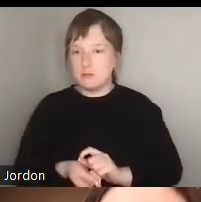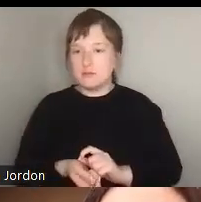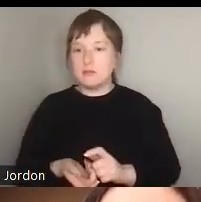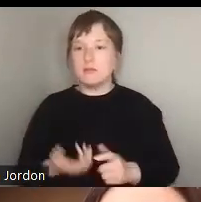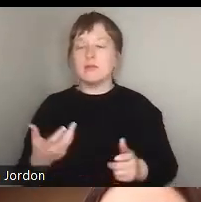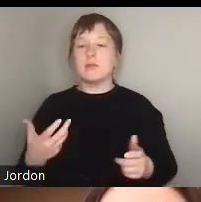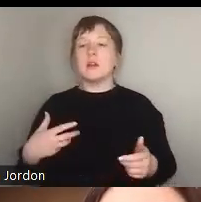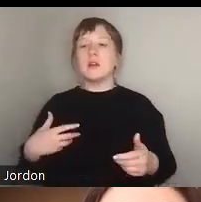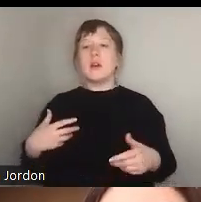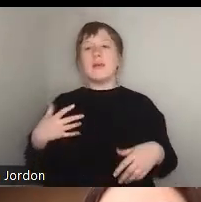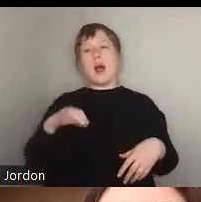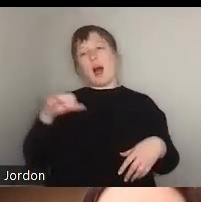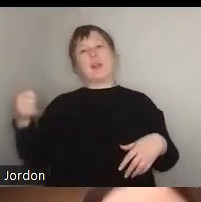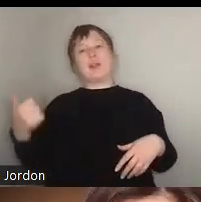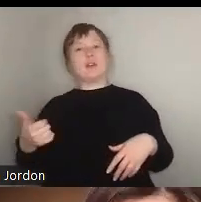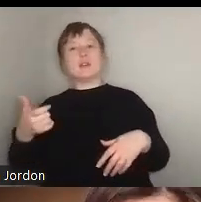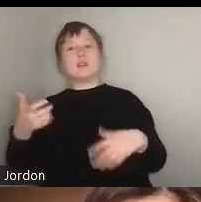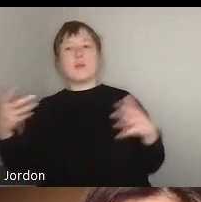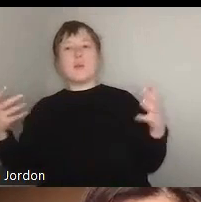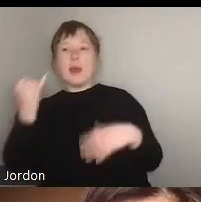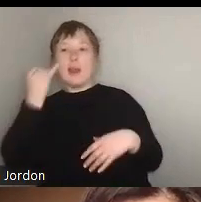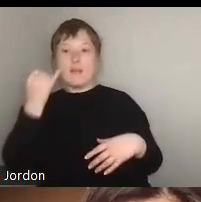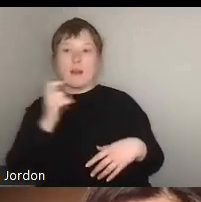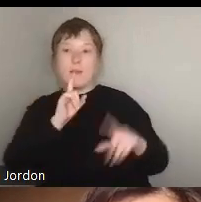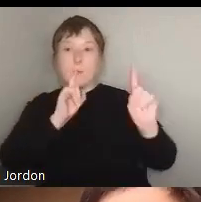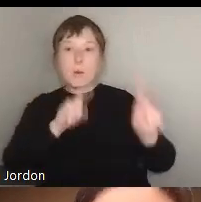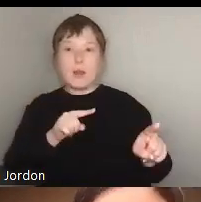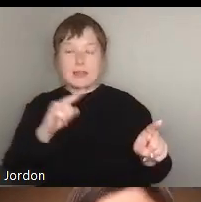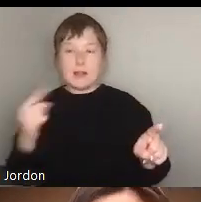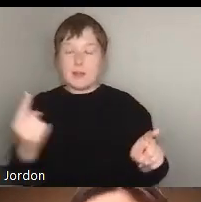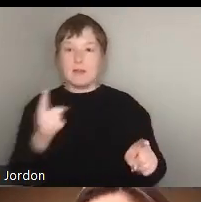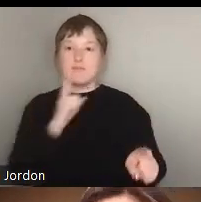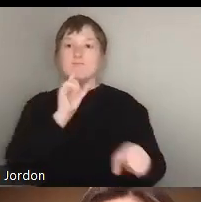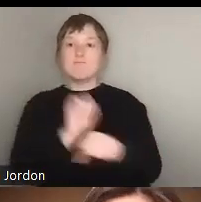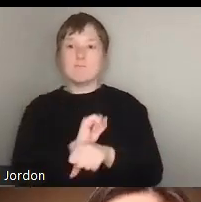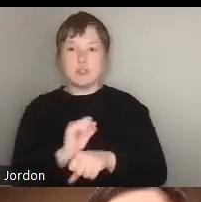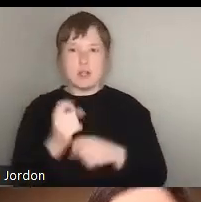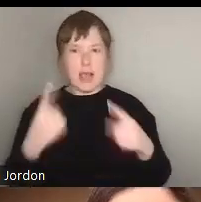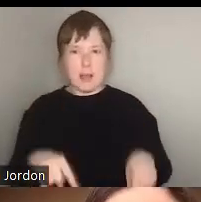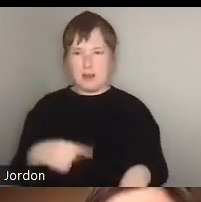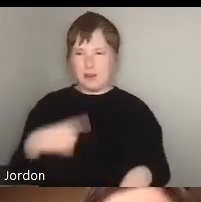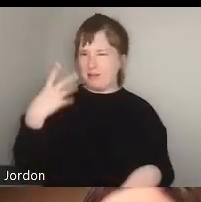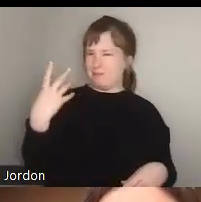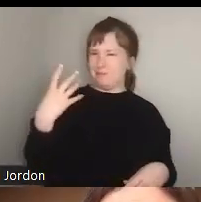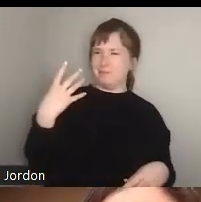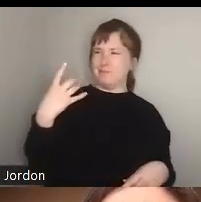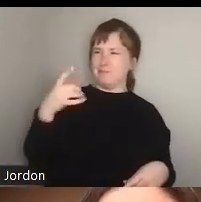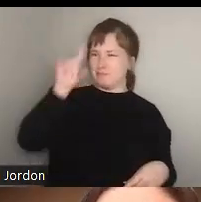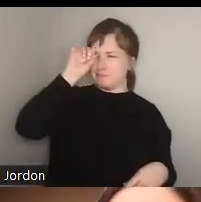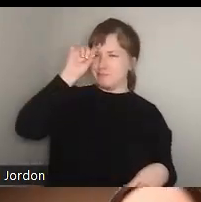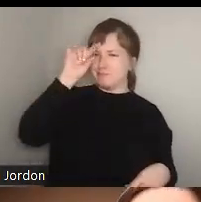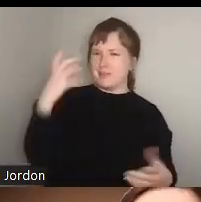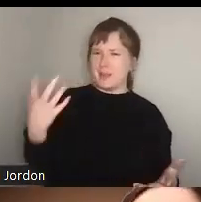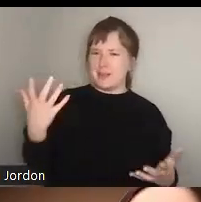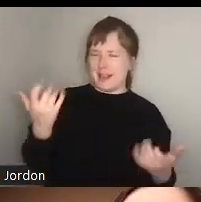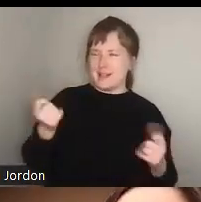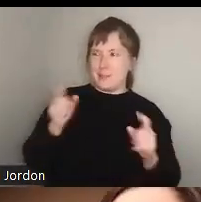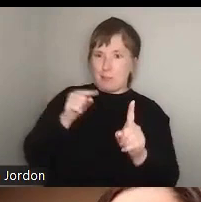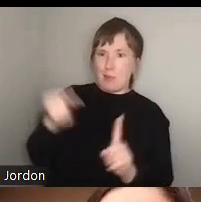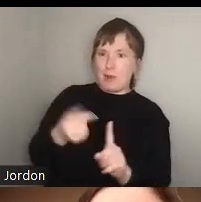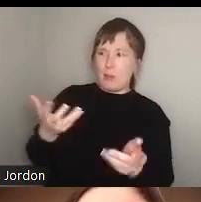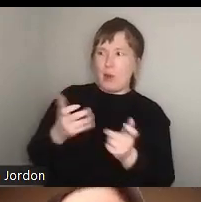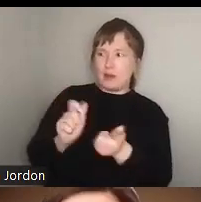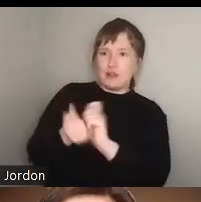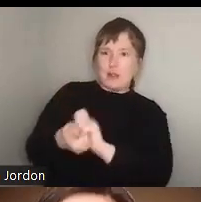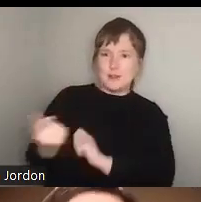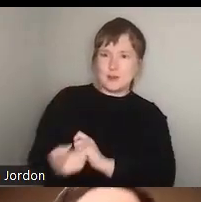if I report and something does happen? Which maybe seems a little bit odd, because isn't that why you're reporting in the first place? Like, why would that be something you're worried